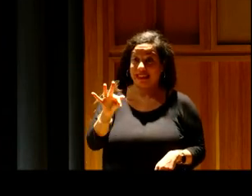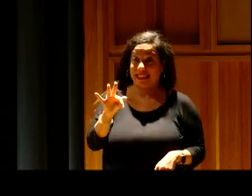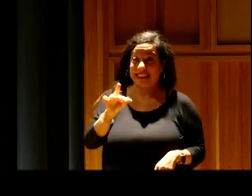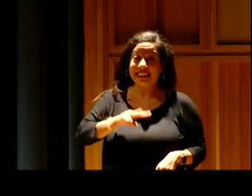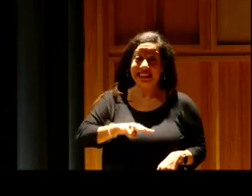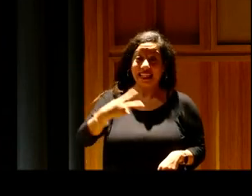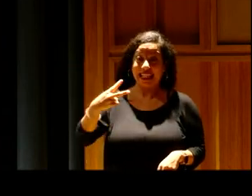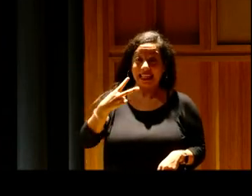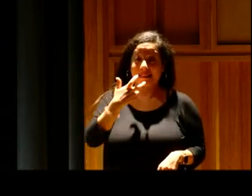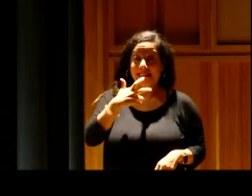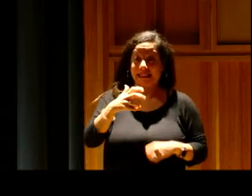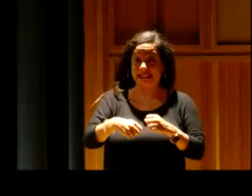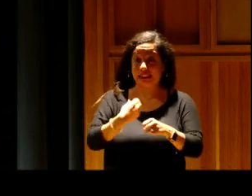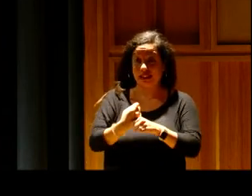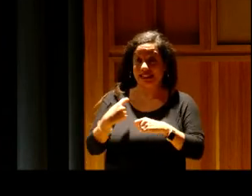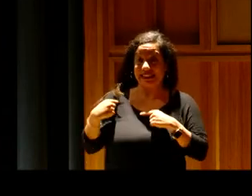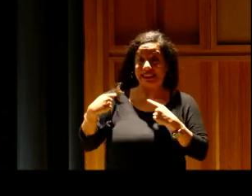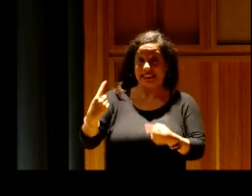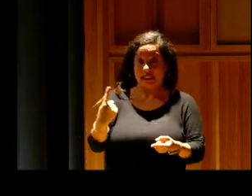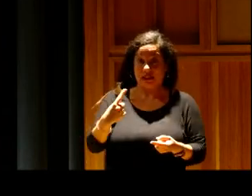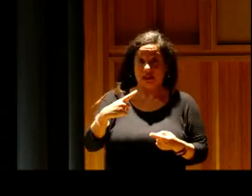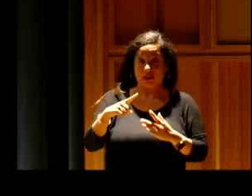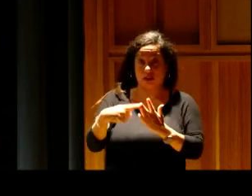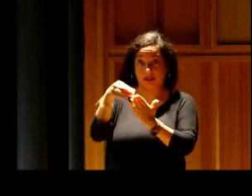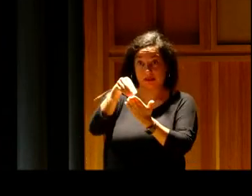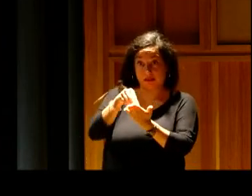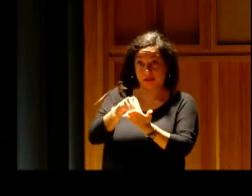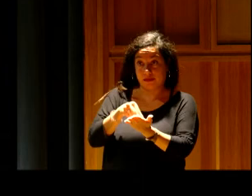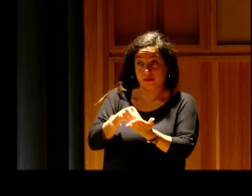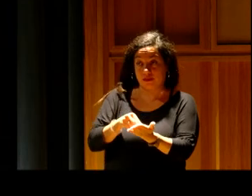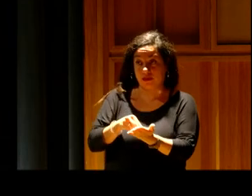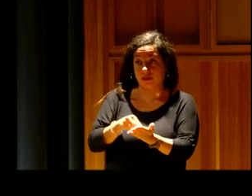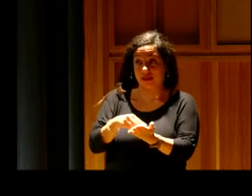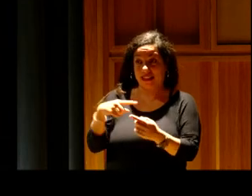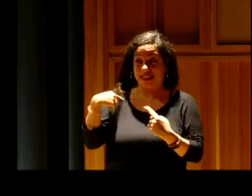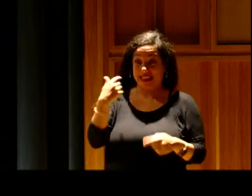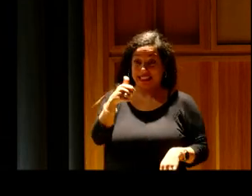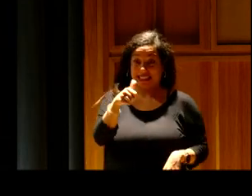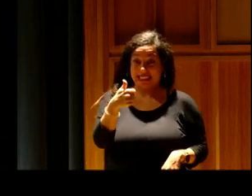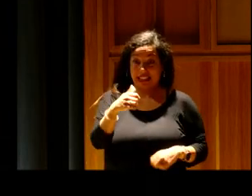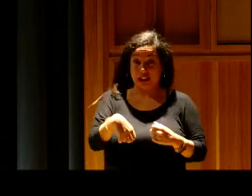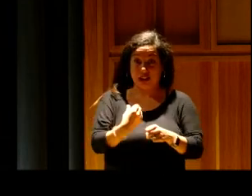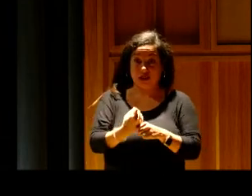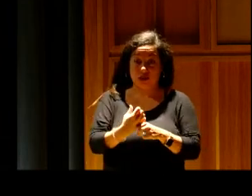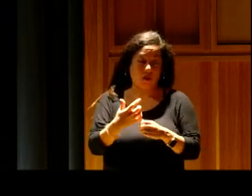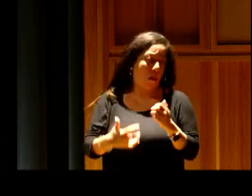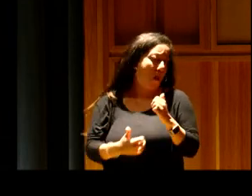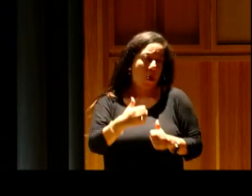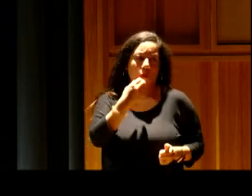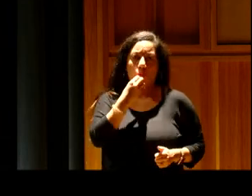second hottest year since records began, and the last decade was the warmest ever.